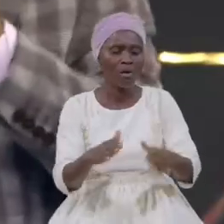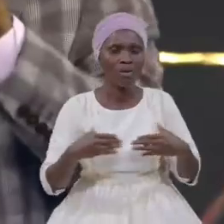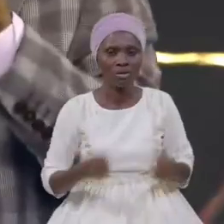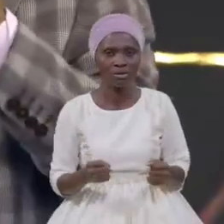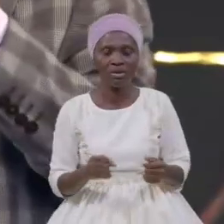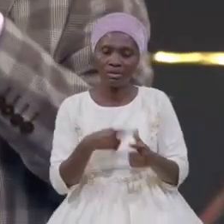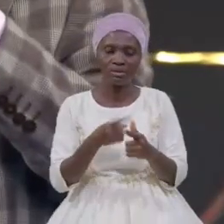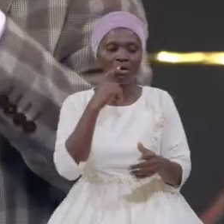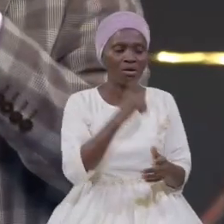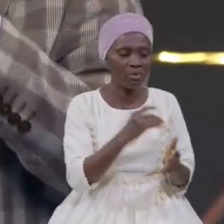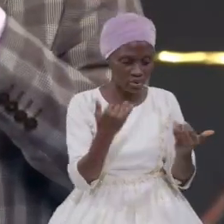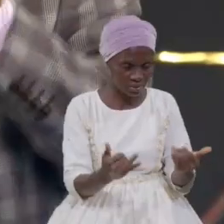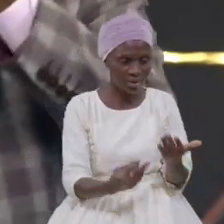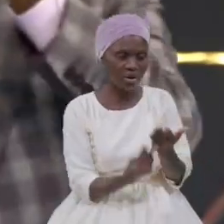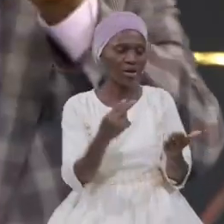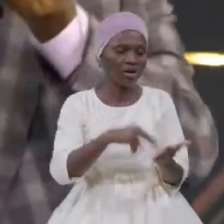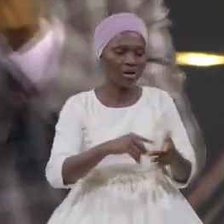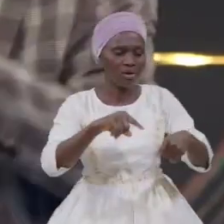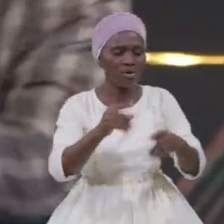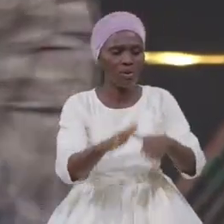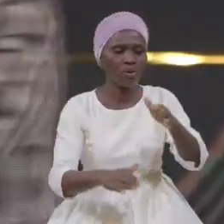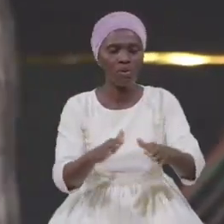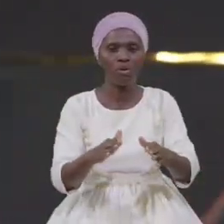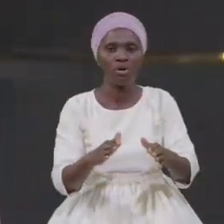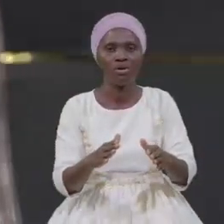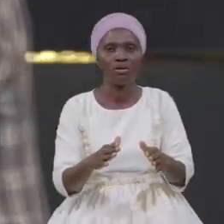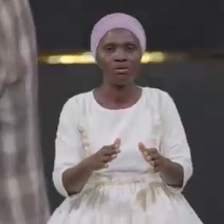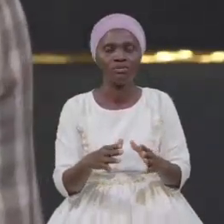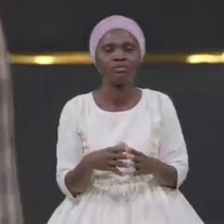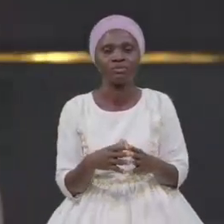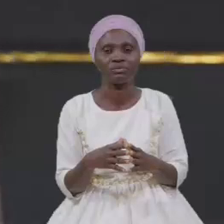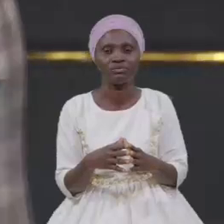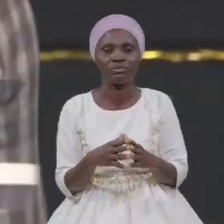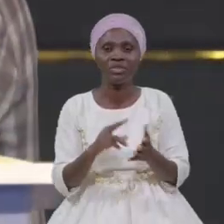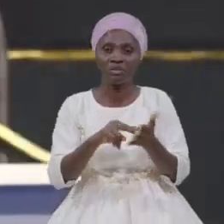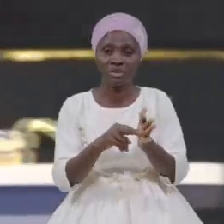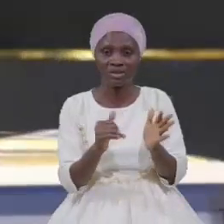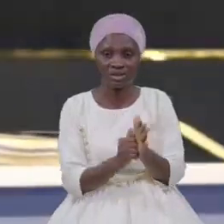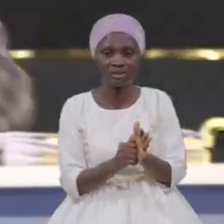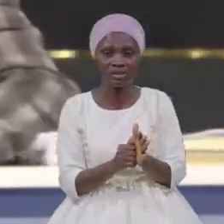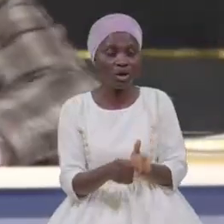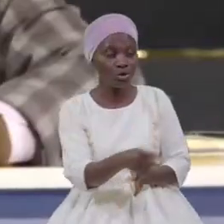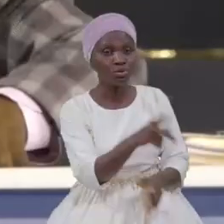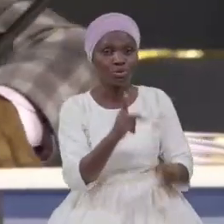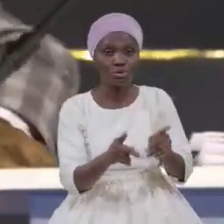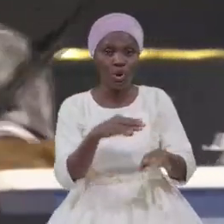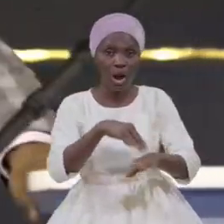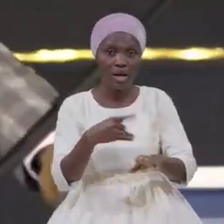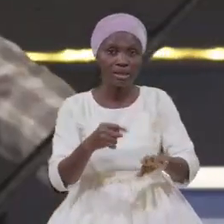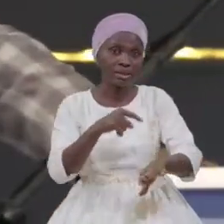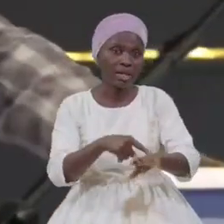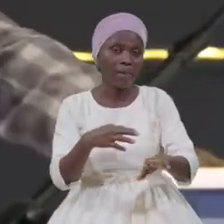forgiven, the sins were forgiven. That means then, those people at the time of Christ, they